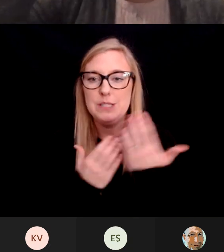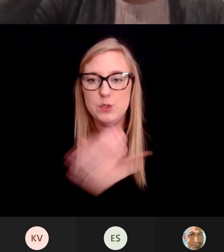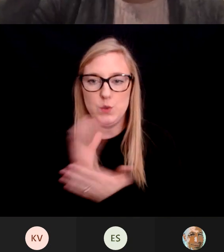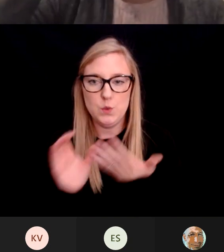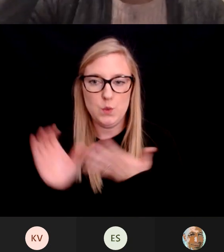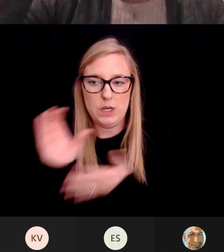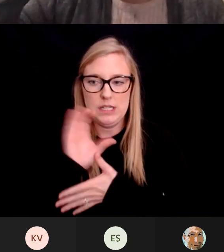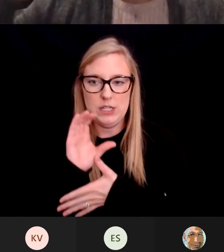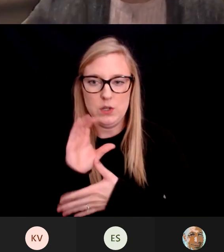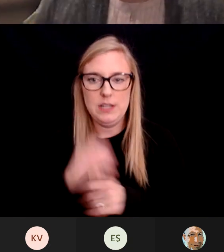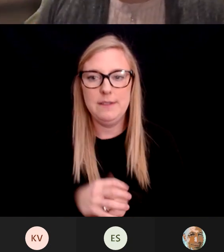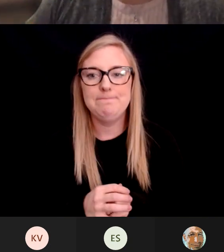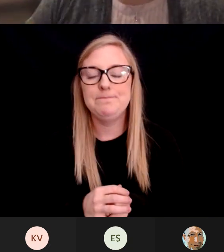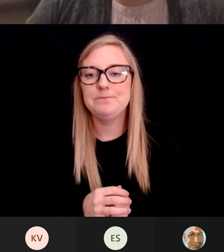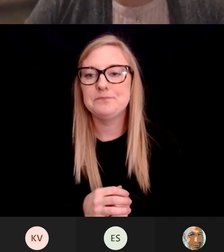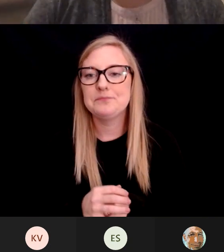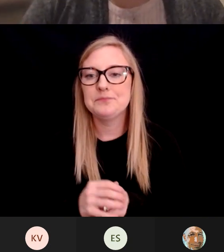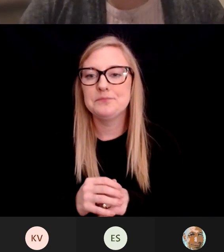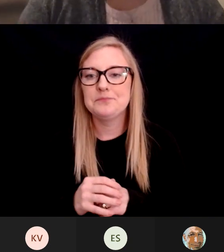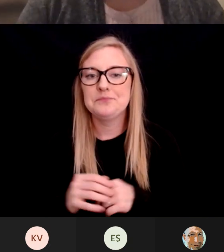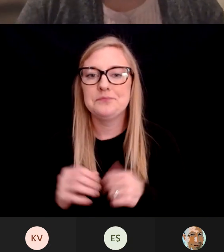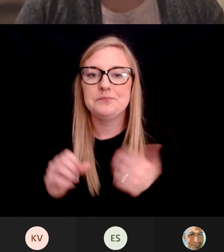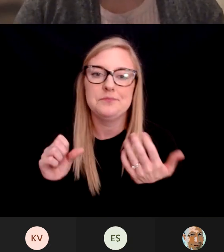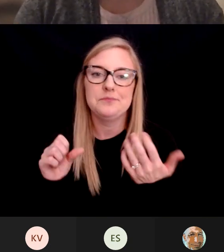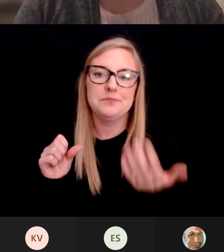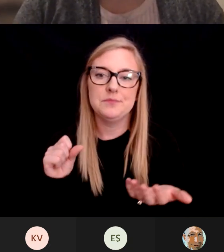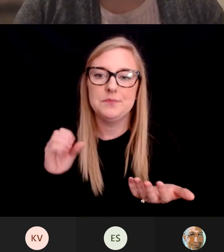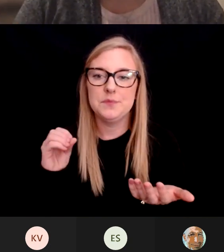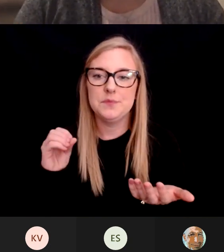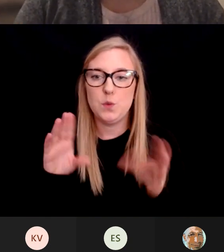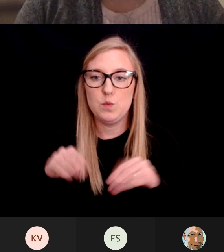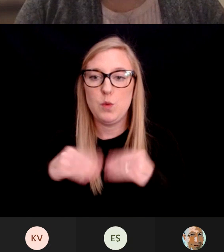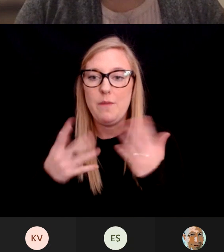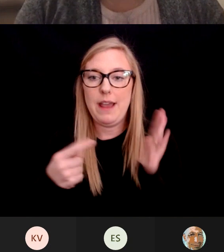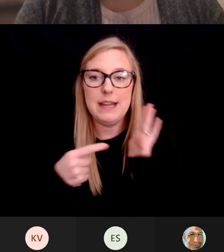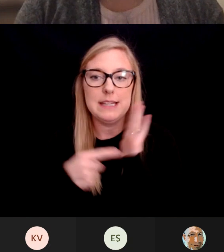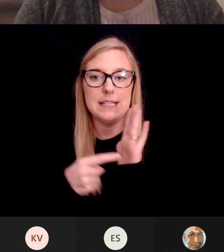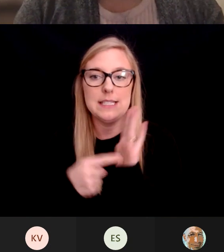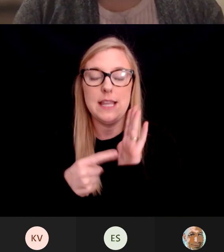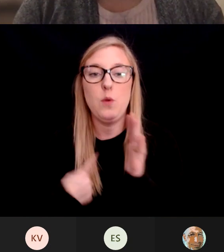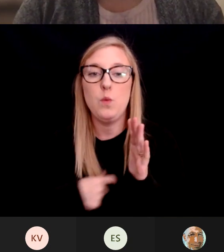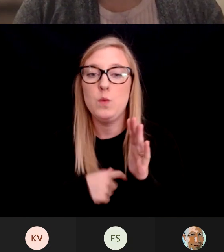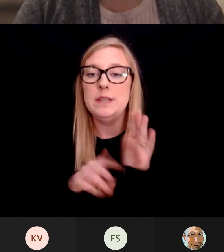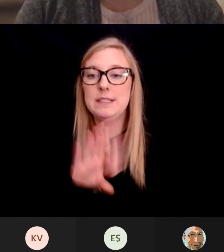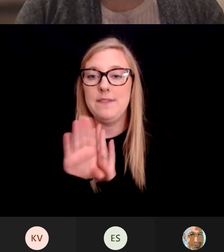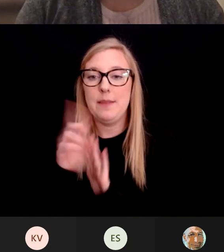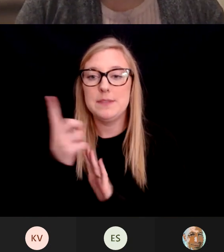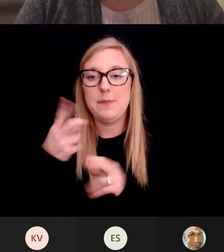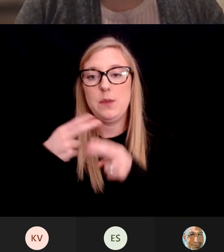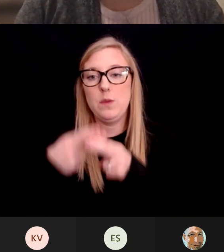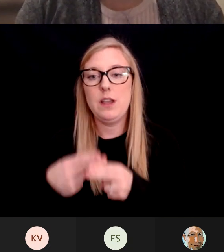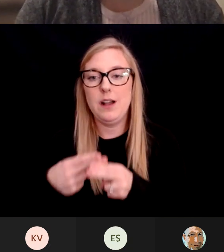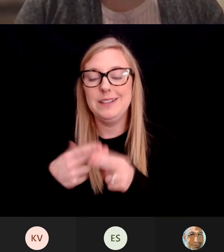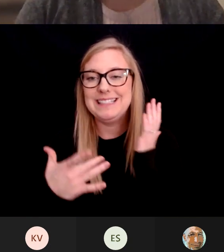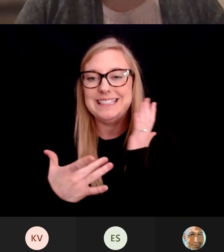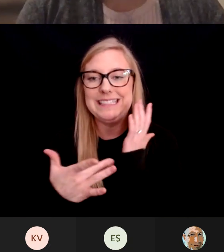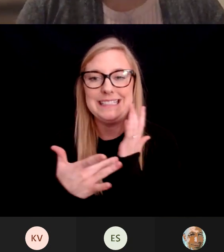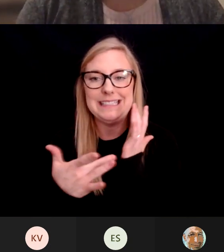criteria. So, to give an example, we put together something we call a tech challenge recently,